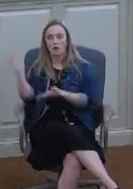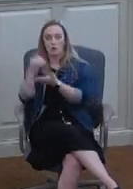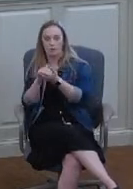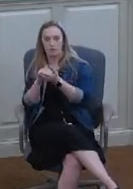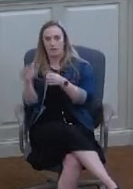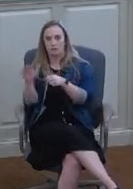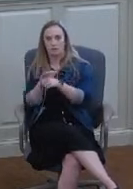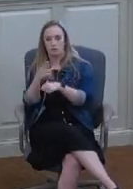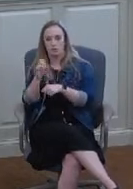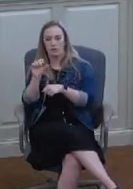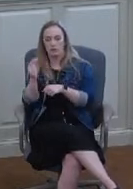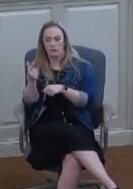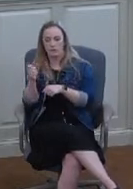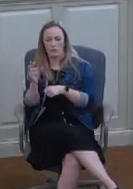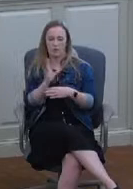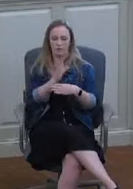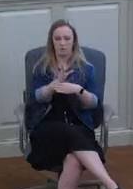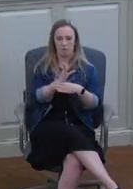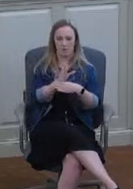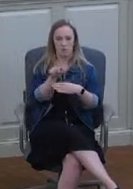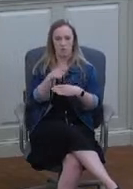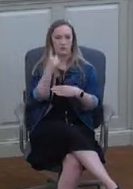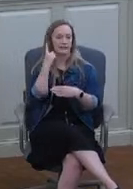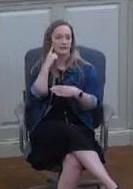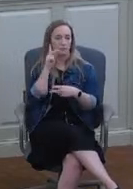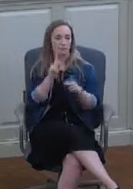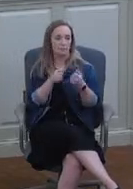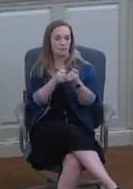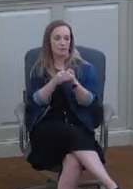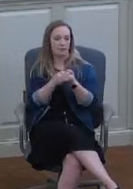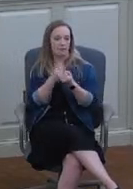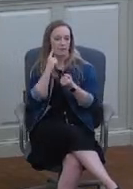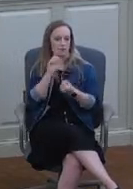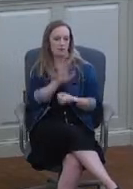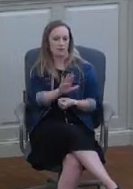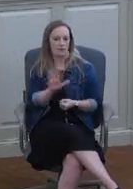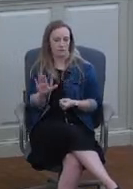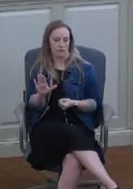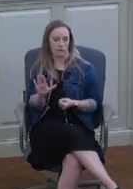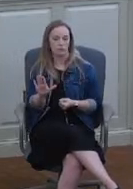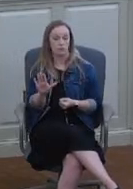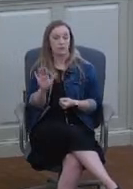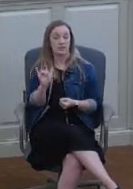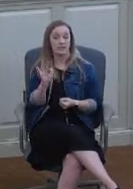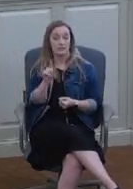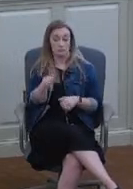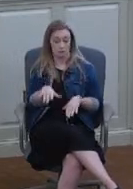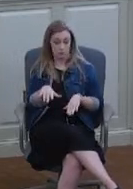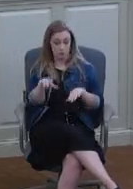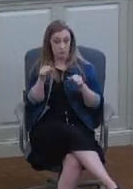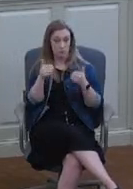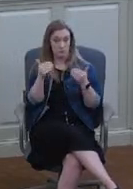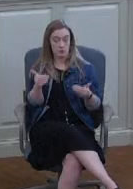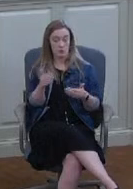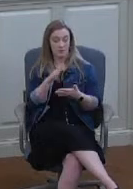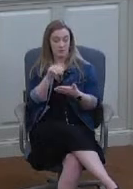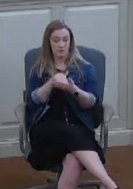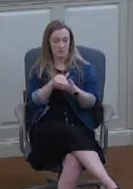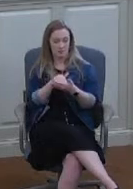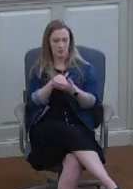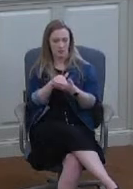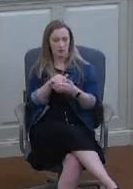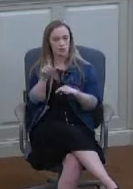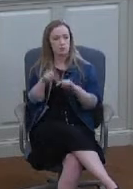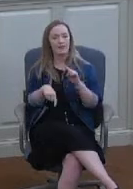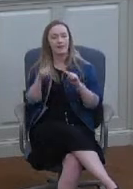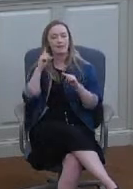that middle approach by just hearing people advocate for what's there. If you take that middle approach, you can't hear